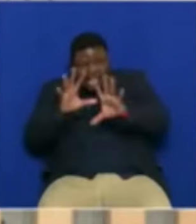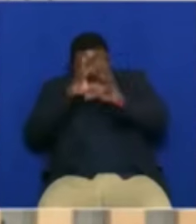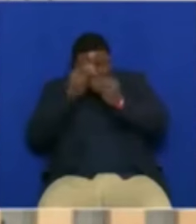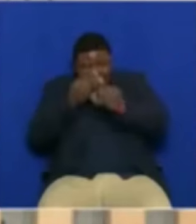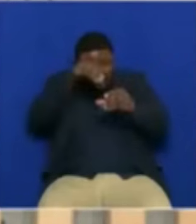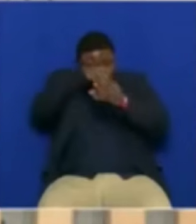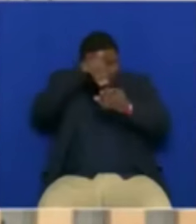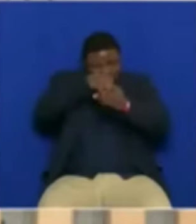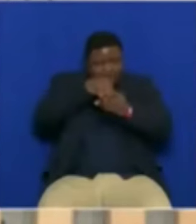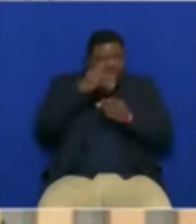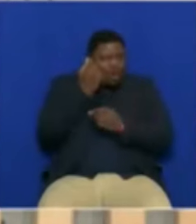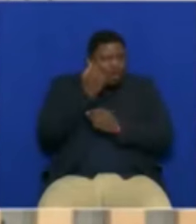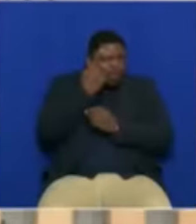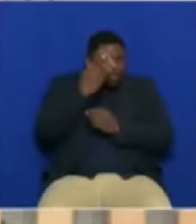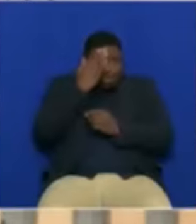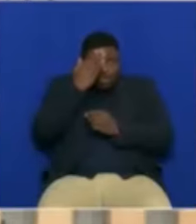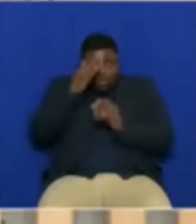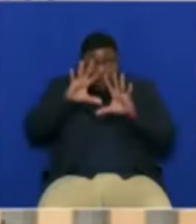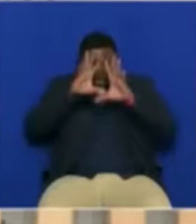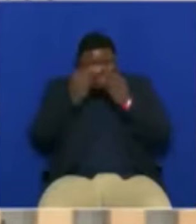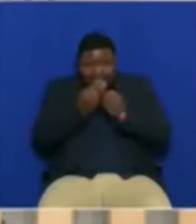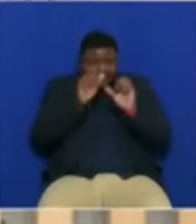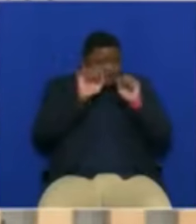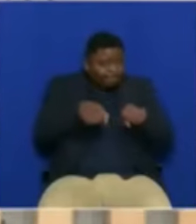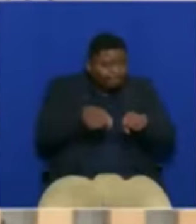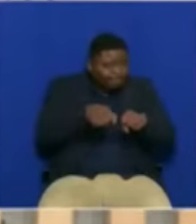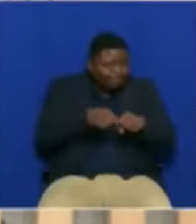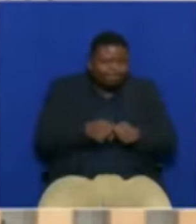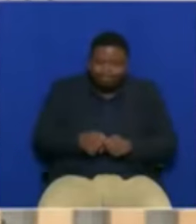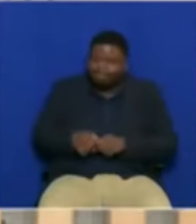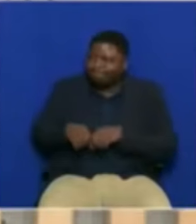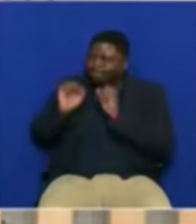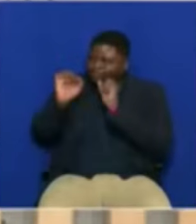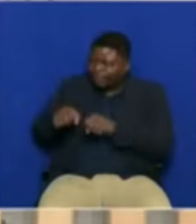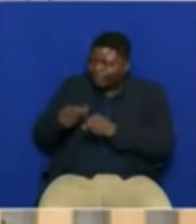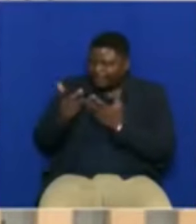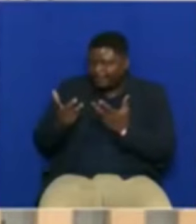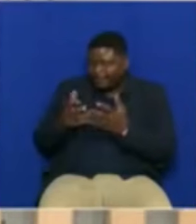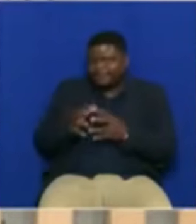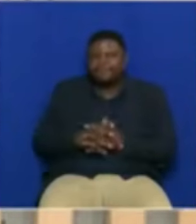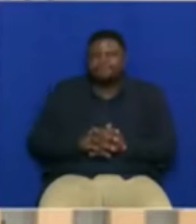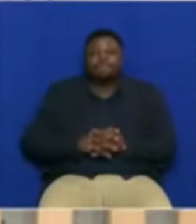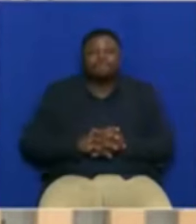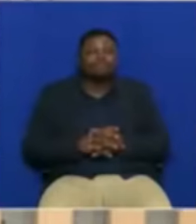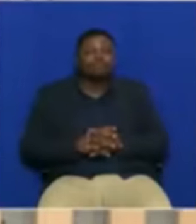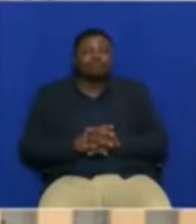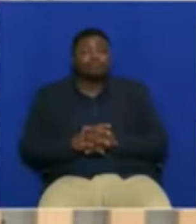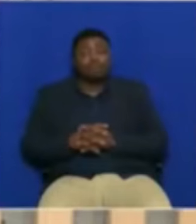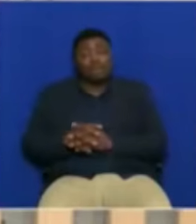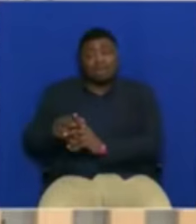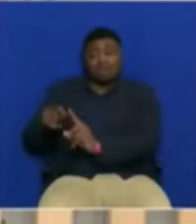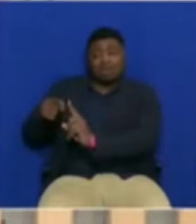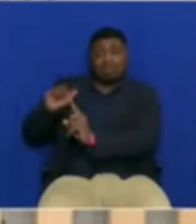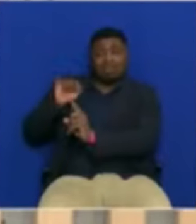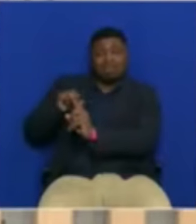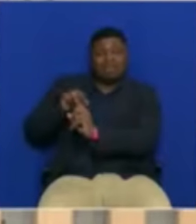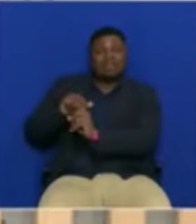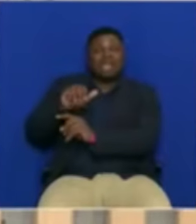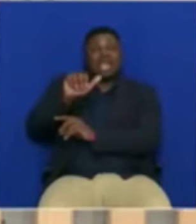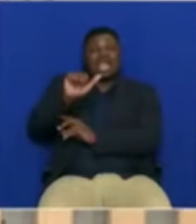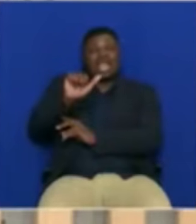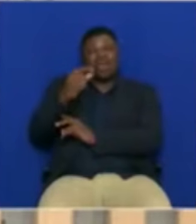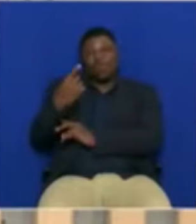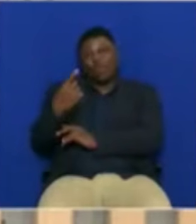Okay. We have dealt with Mr. Adams's A1 statement, and I think we can agree